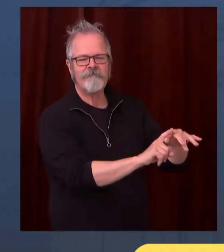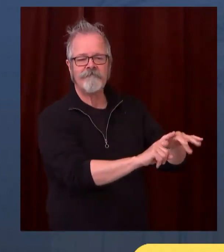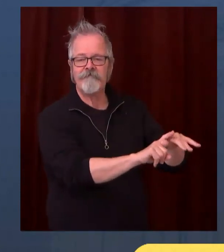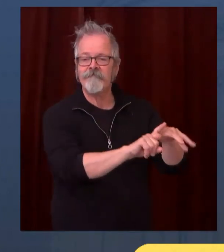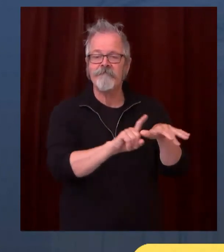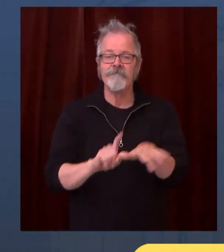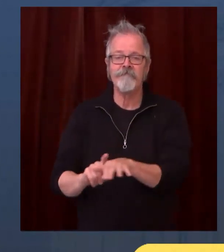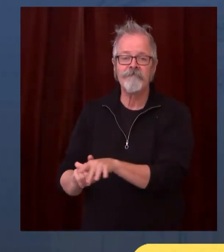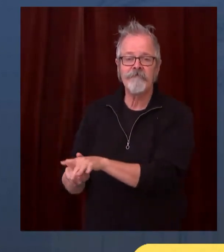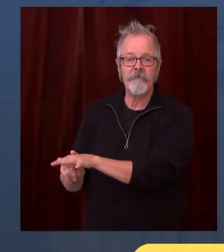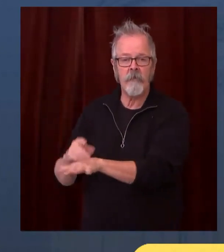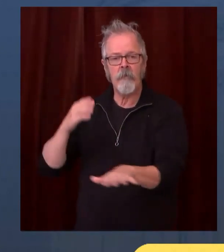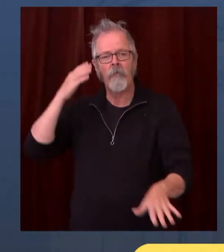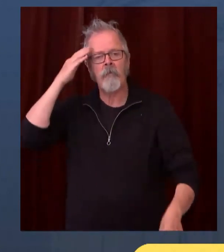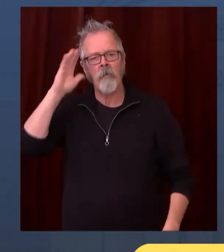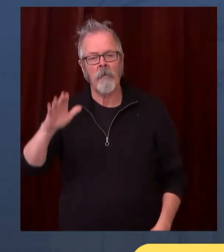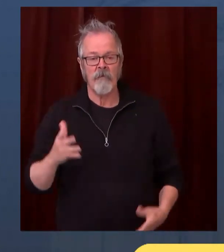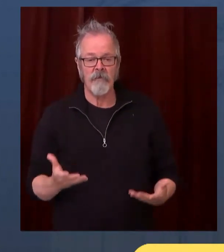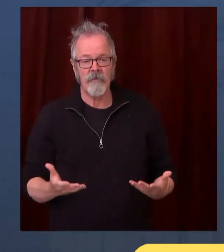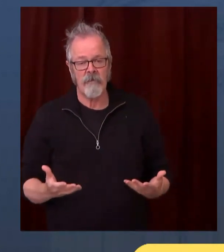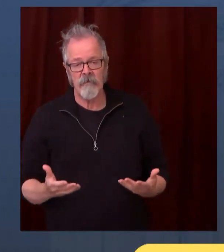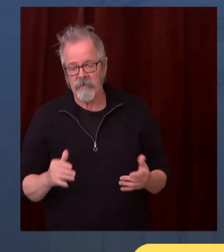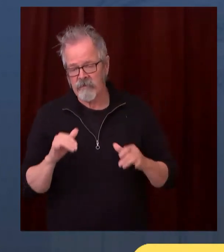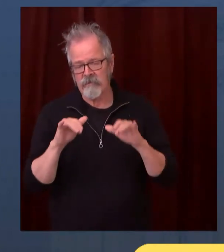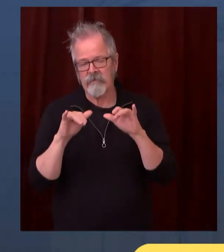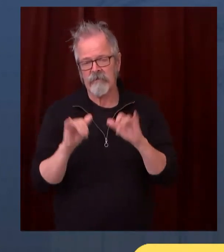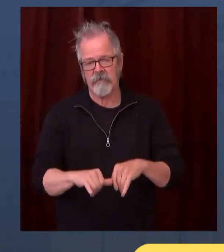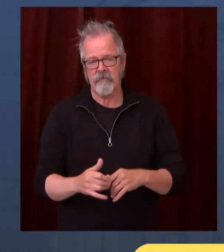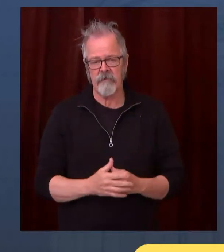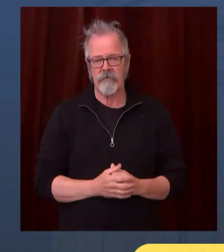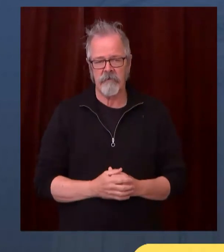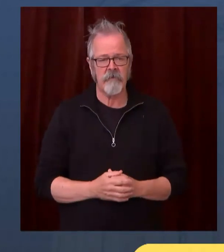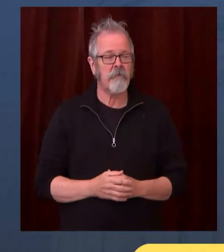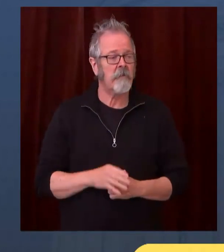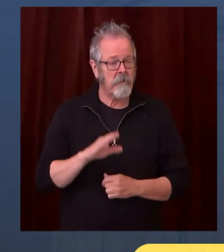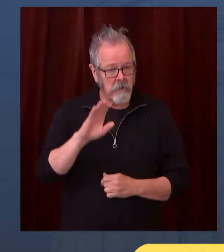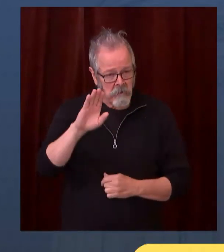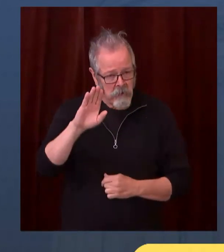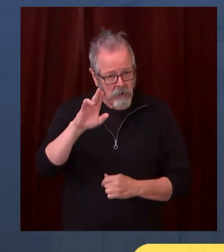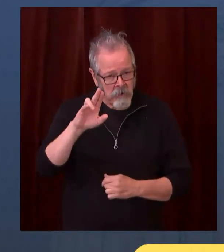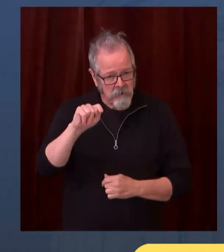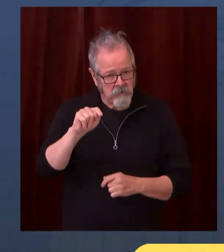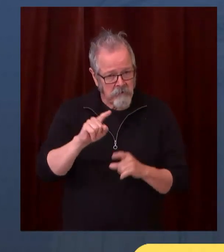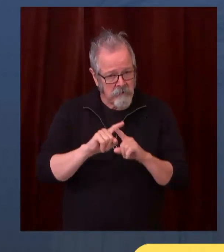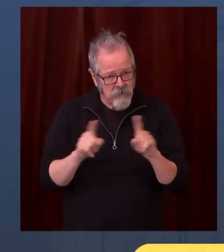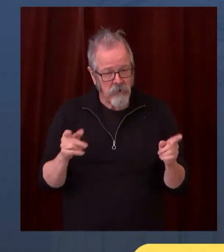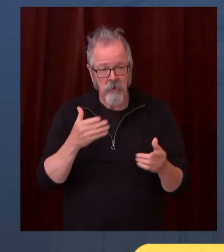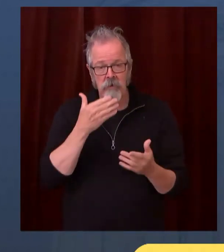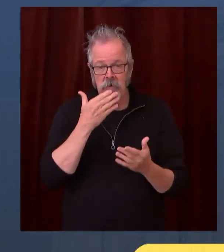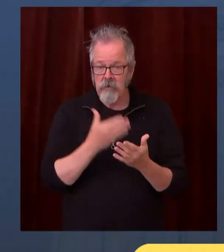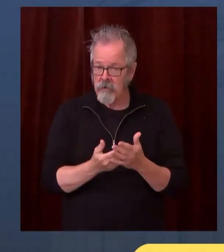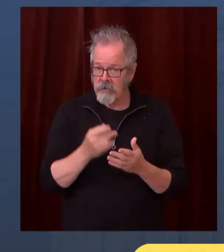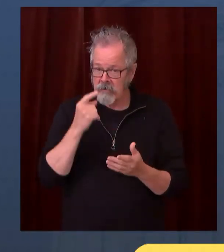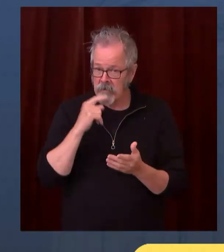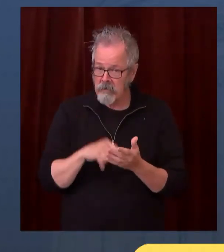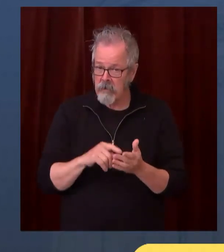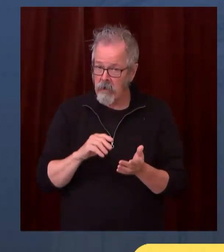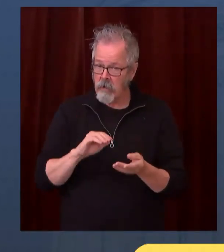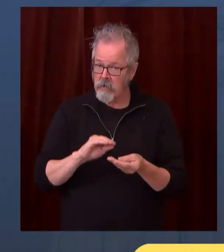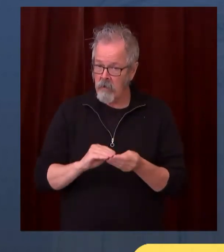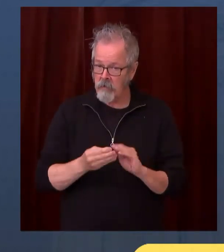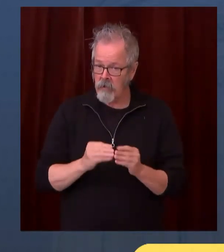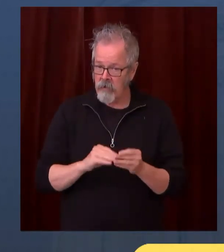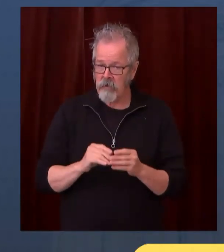has gone way down, that the science that's being implemented, the infection control that's being put into place